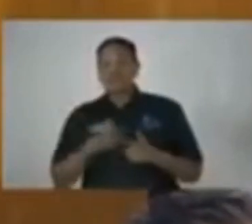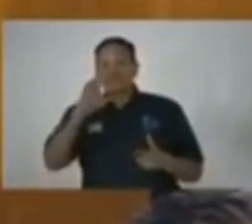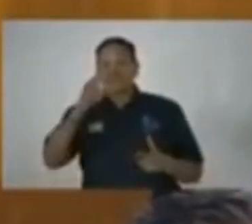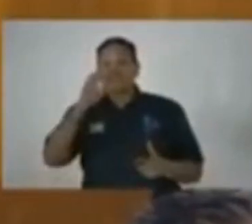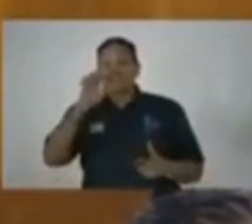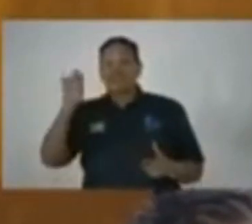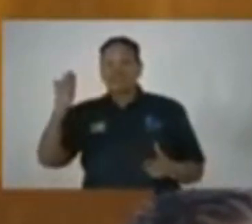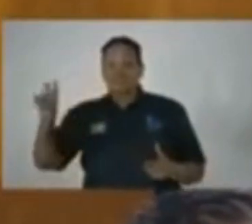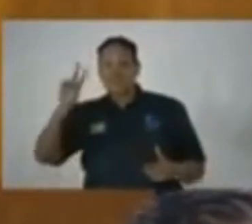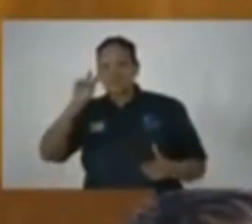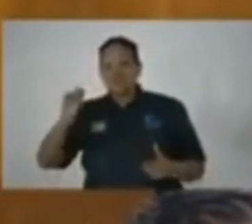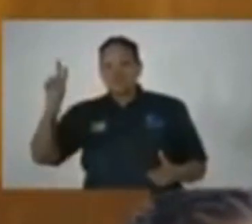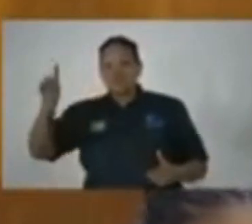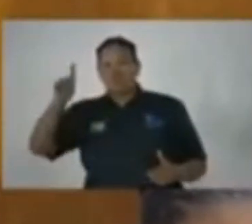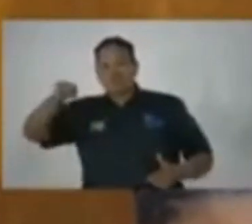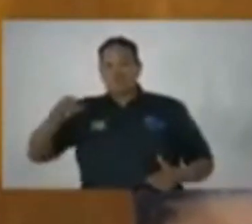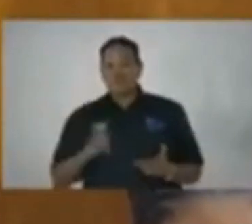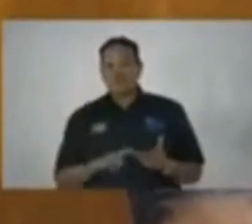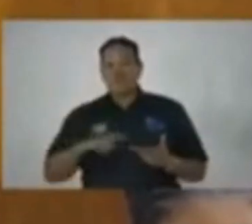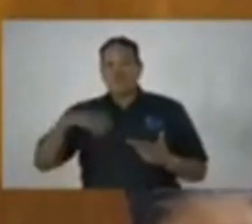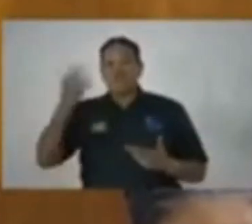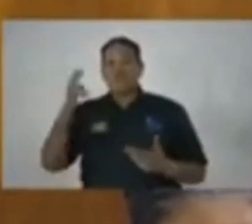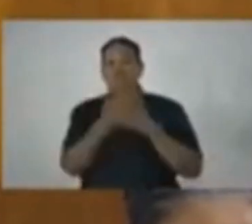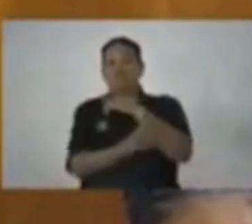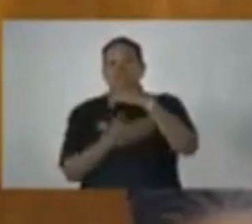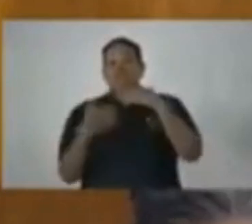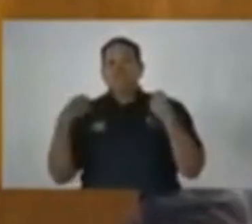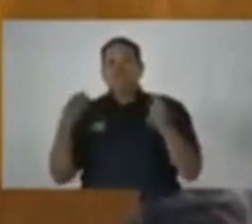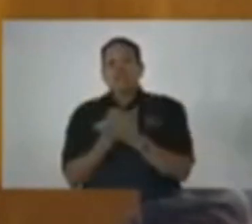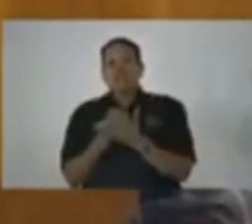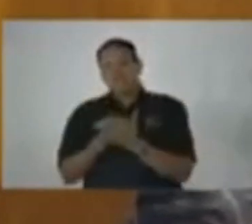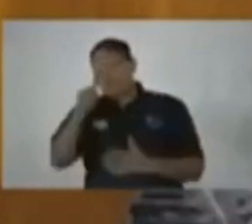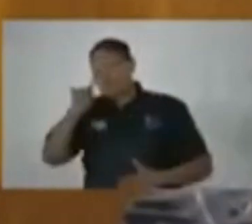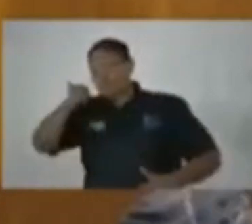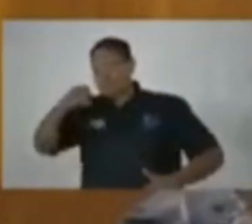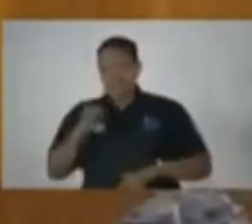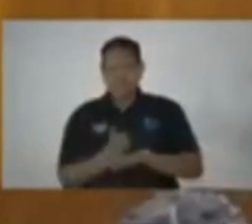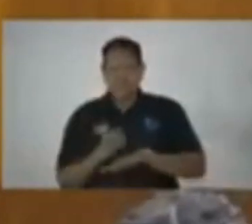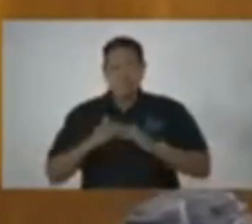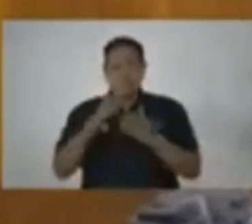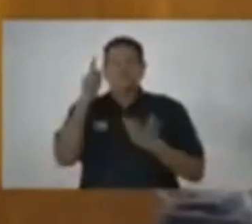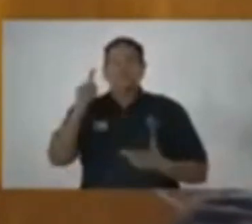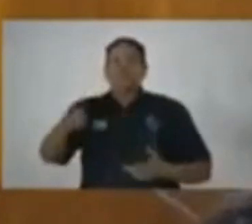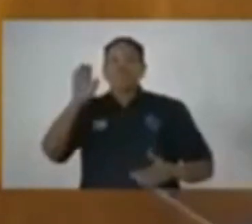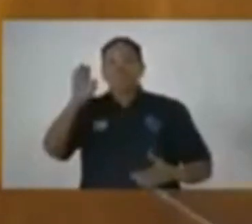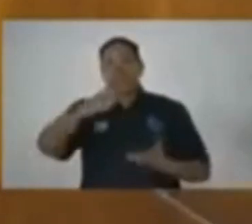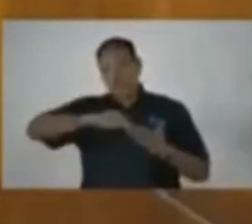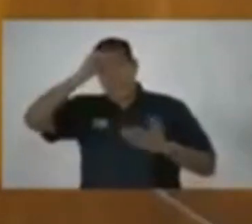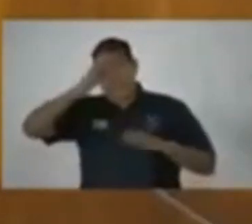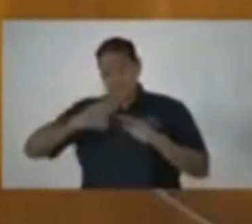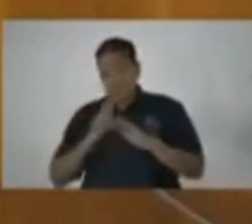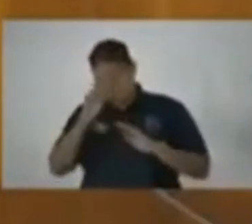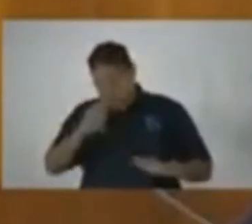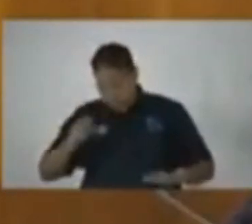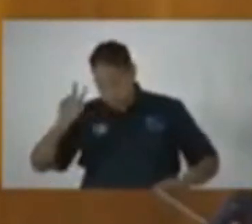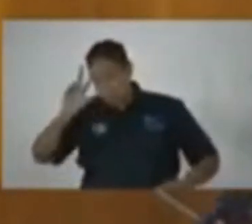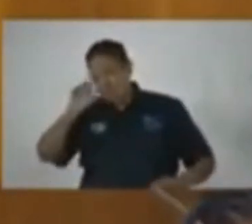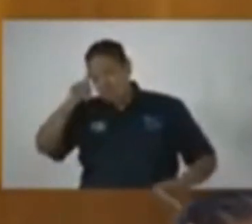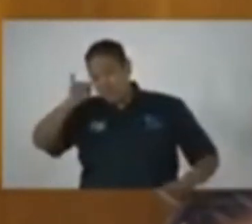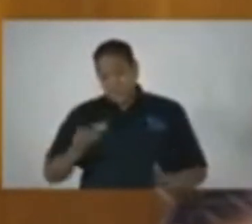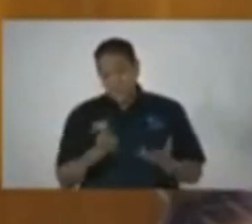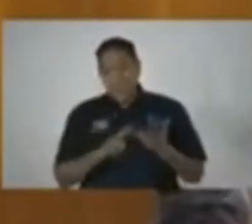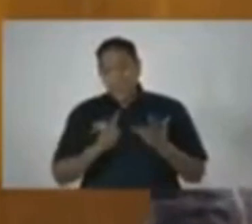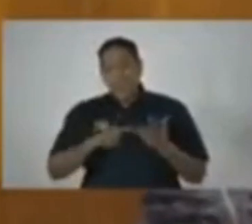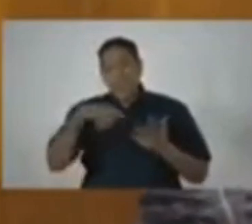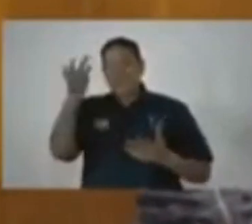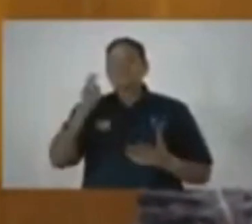Fund, 2002, PJ Patterson. National Health Fund, 2003, PJ Patterson. E-Learning Jamaica, 2003, PJ